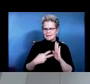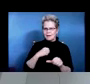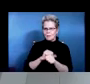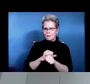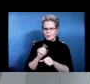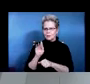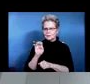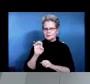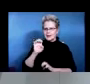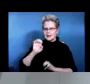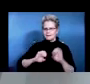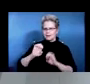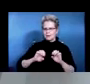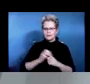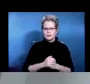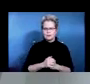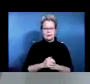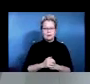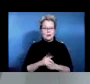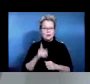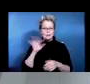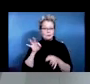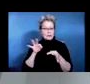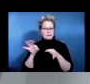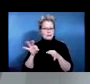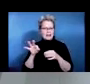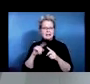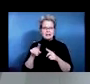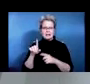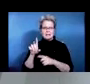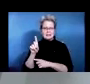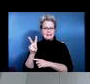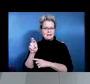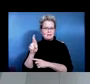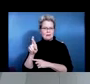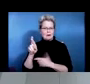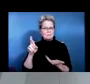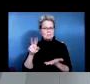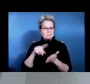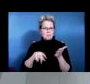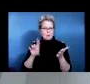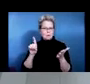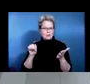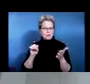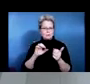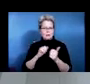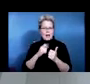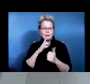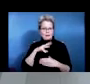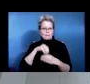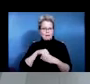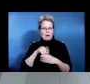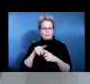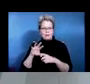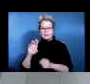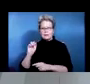and how their what you know not information about the agency but their role within this this client's case um they were